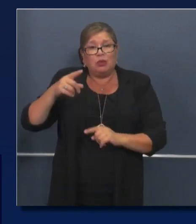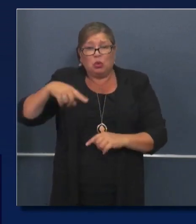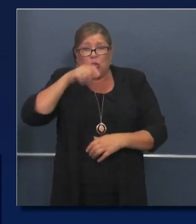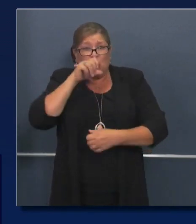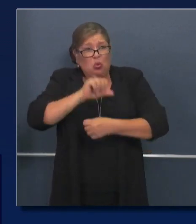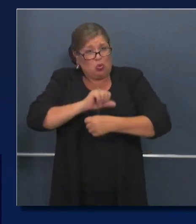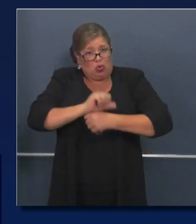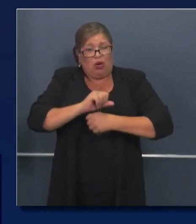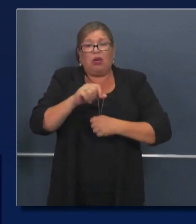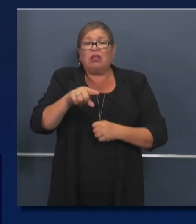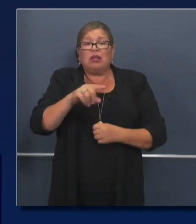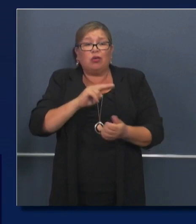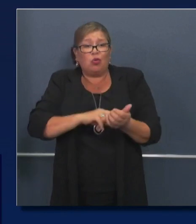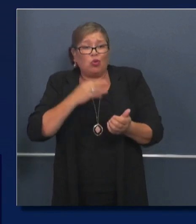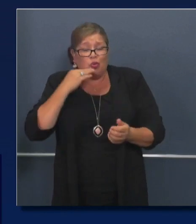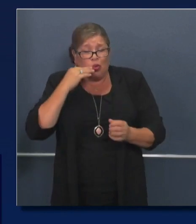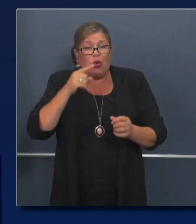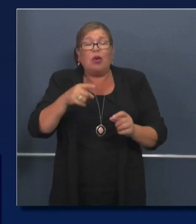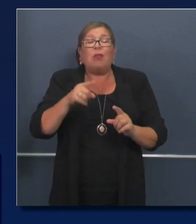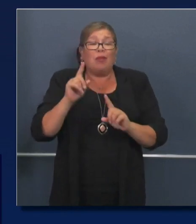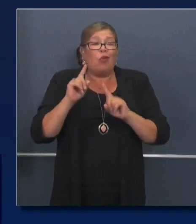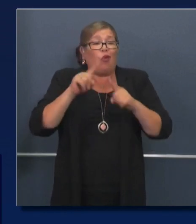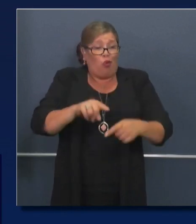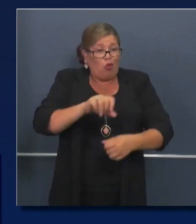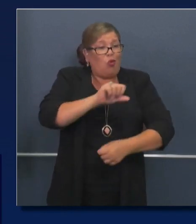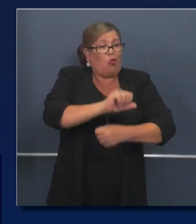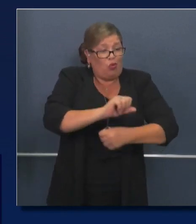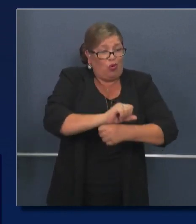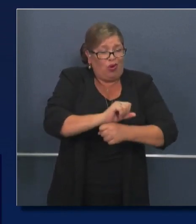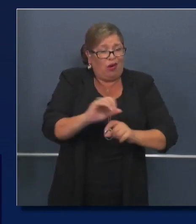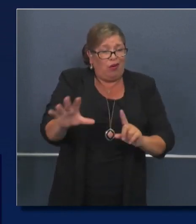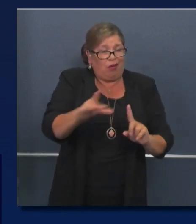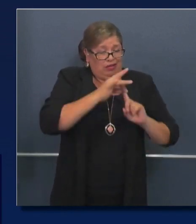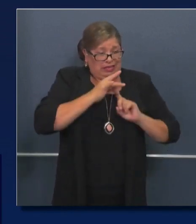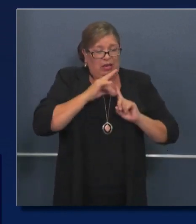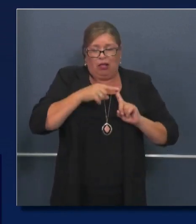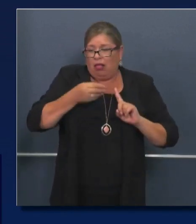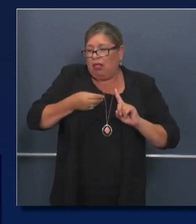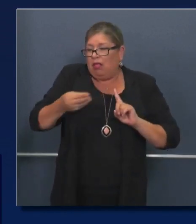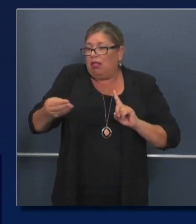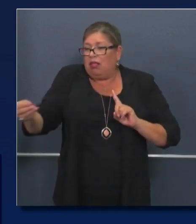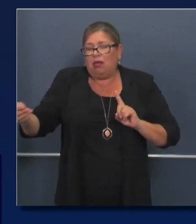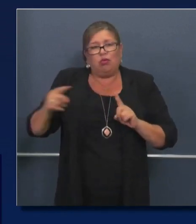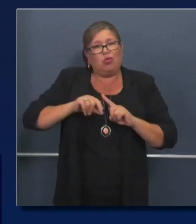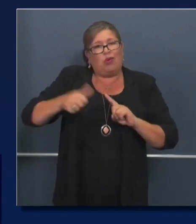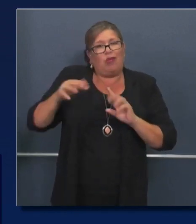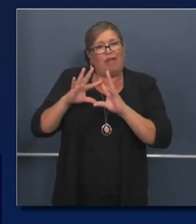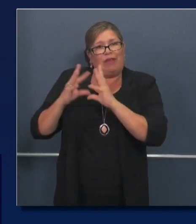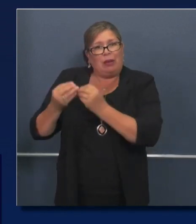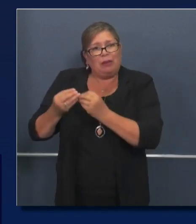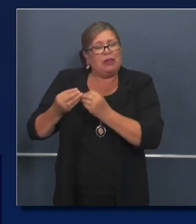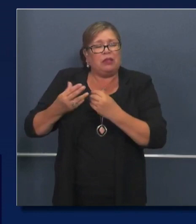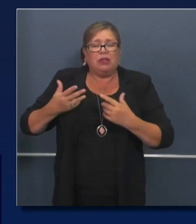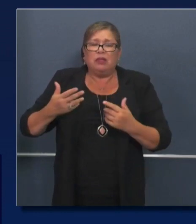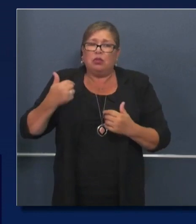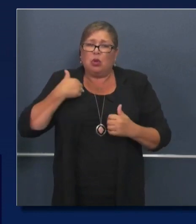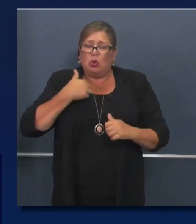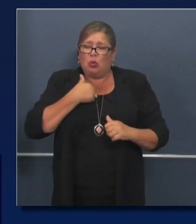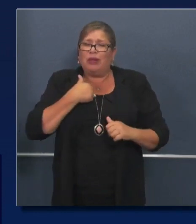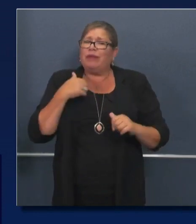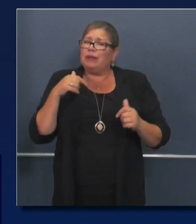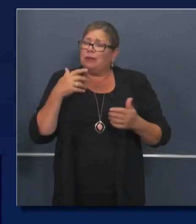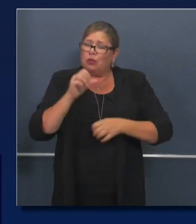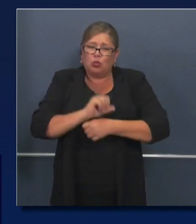to family members, those with underlying chronic conditions, those who might be vulnerable in other ways. And so working hard with